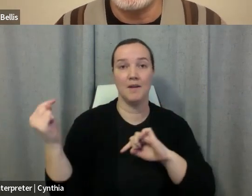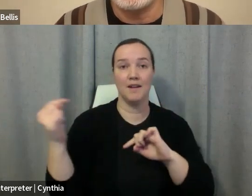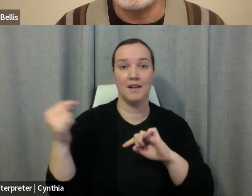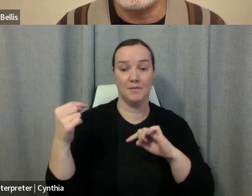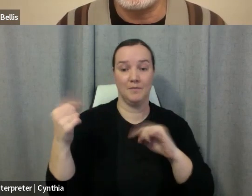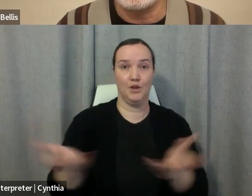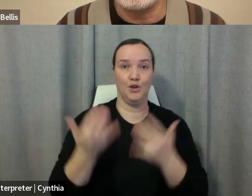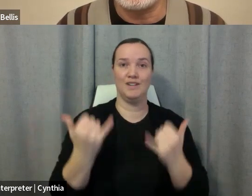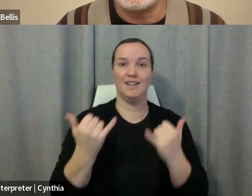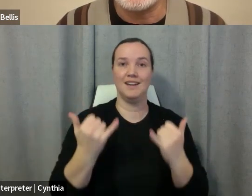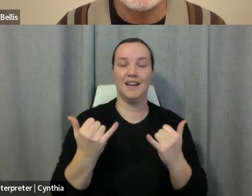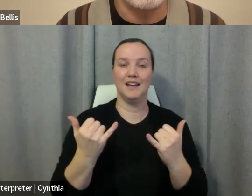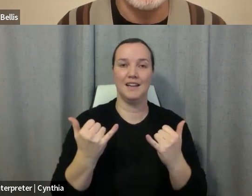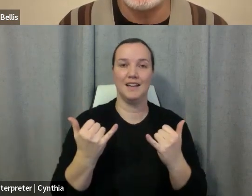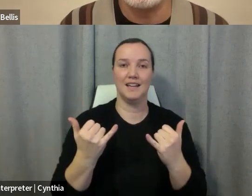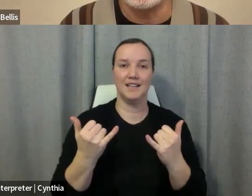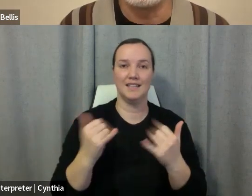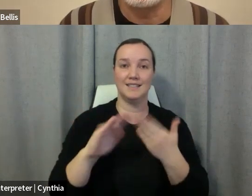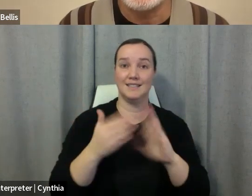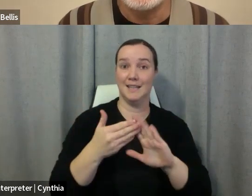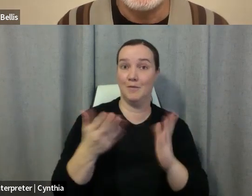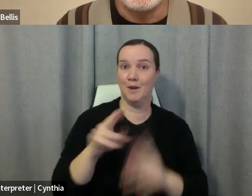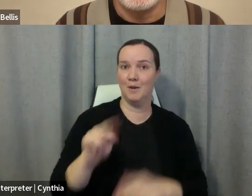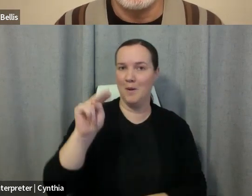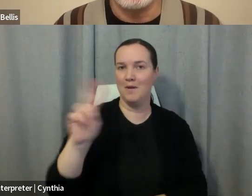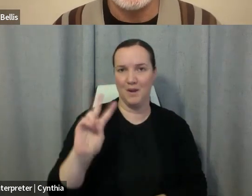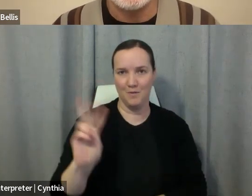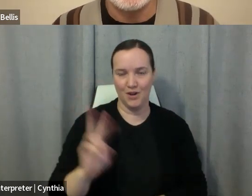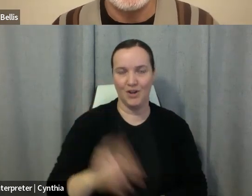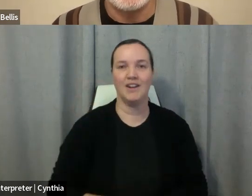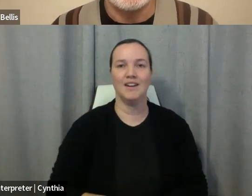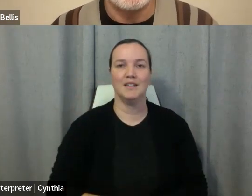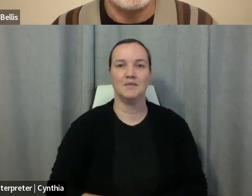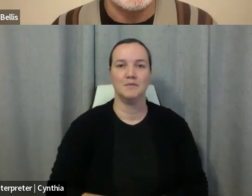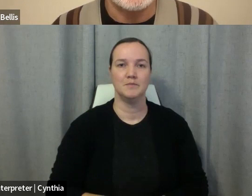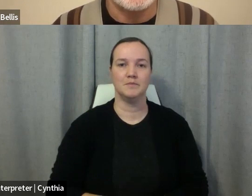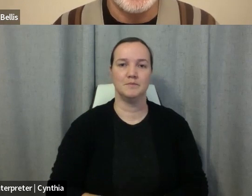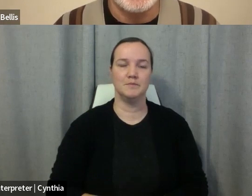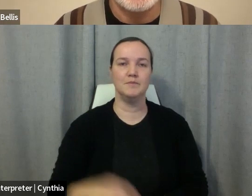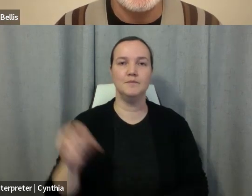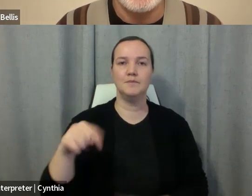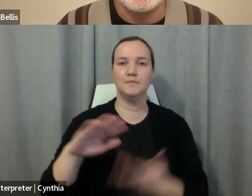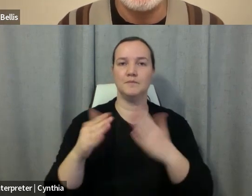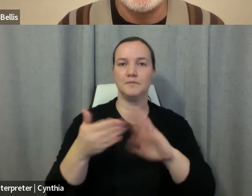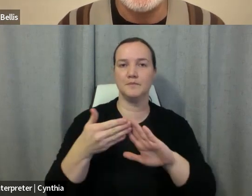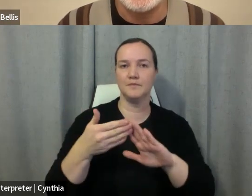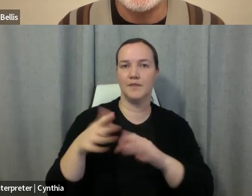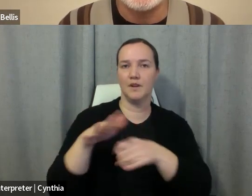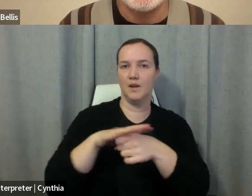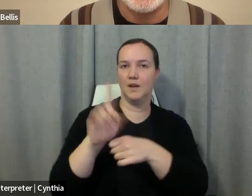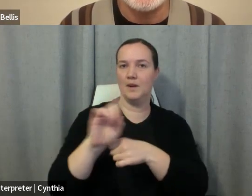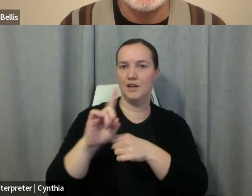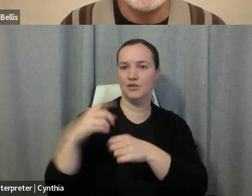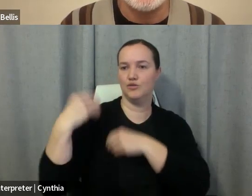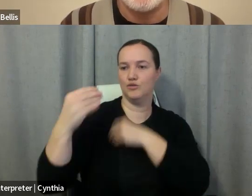from the city of North Vancouver, which is located on the traditional